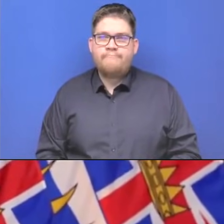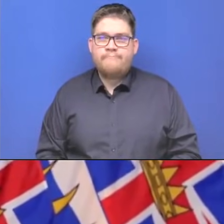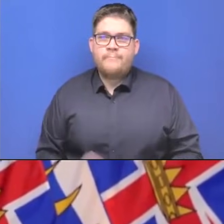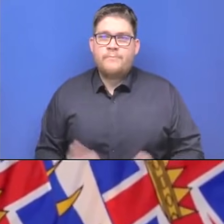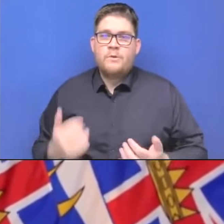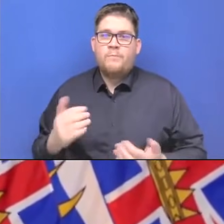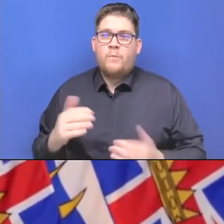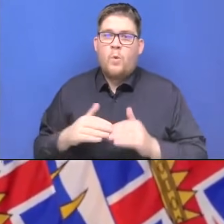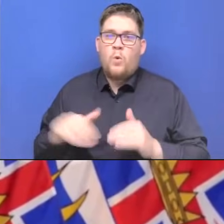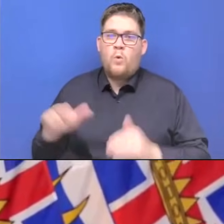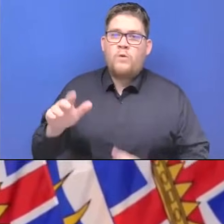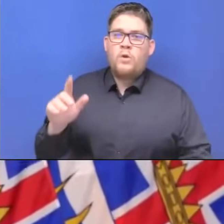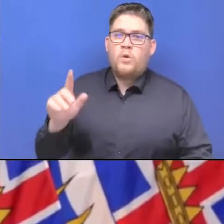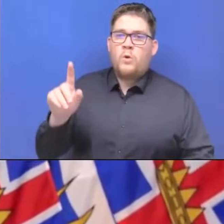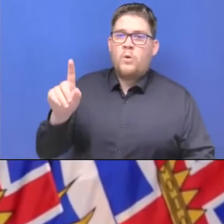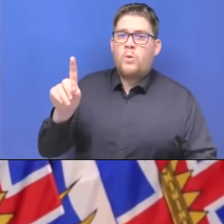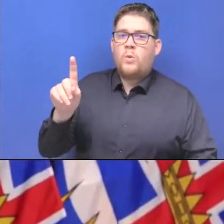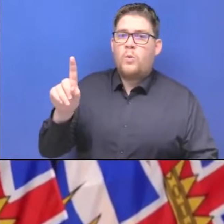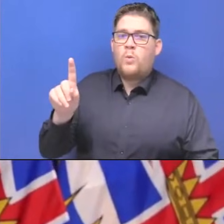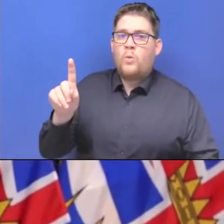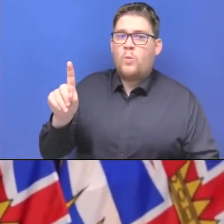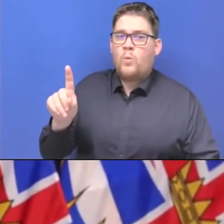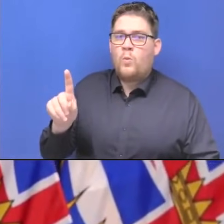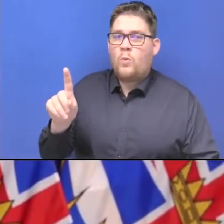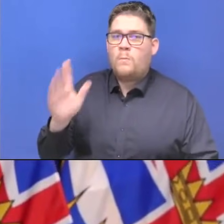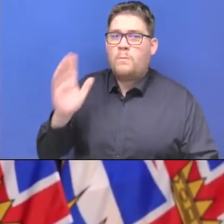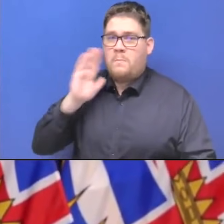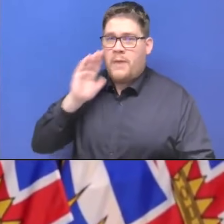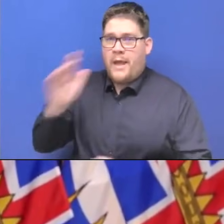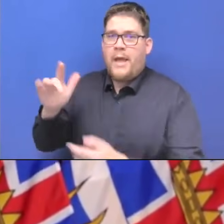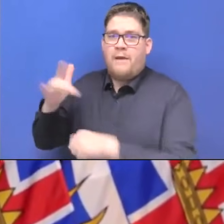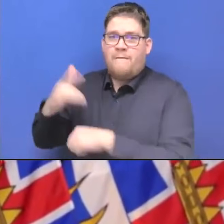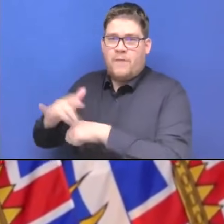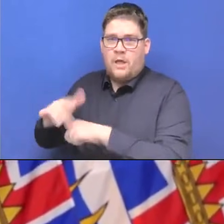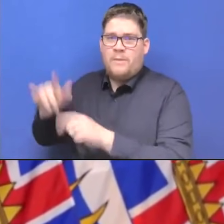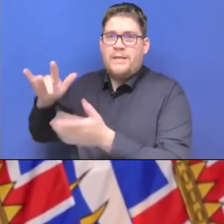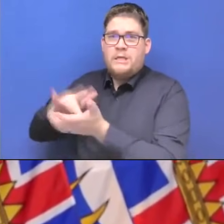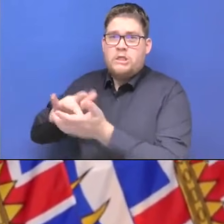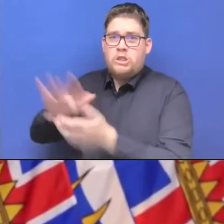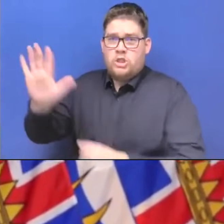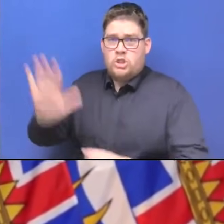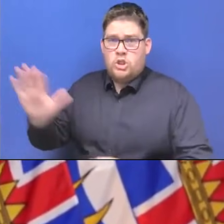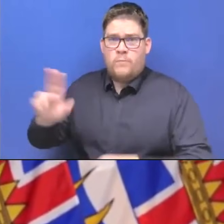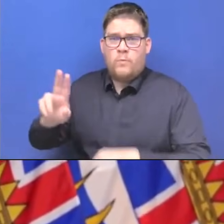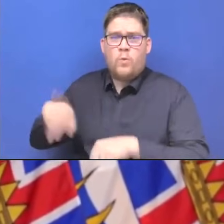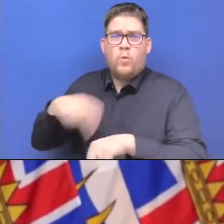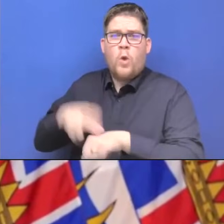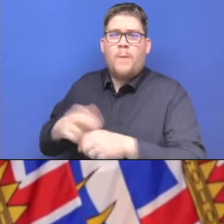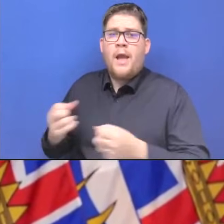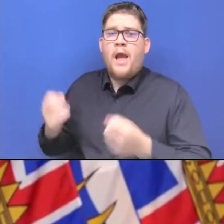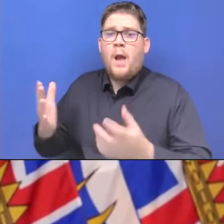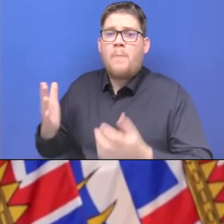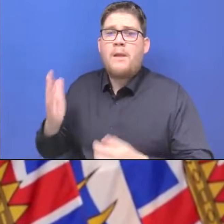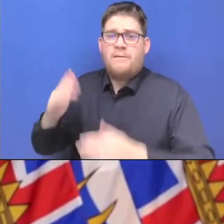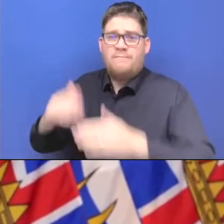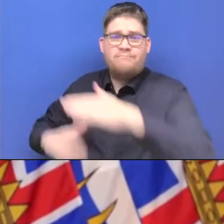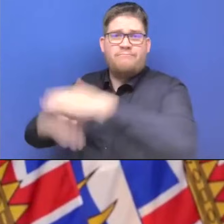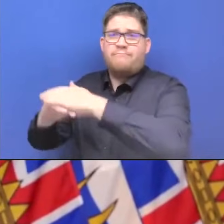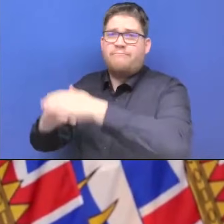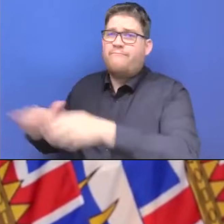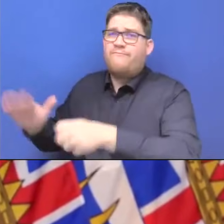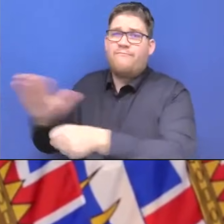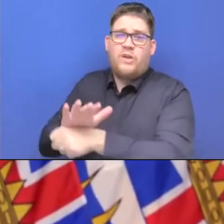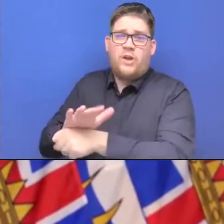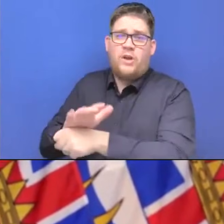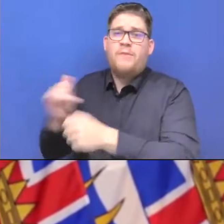bed capacity, if you look at it in total, in the Interior Health Authority, and that represents an extraordinary challenge there. And the final thing I just